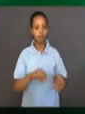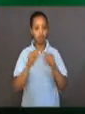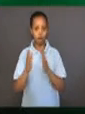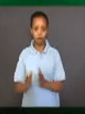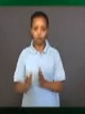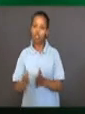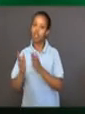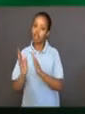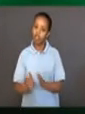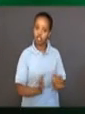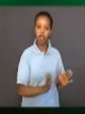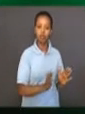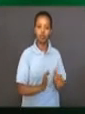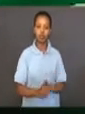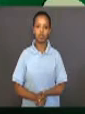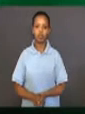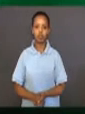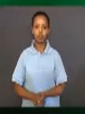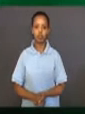Students, let's get ready.